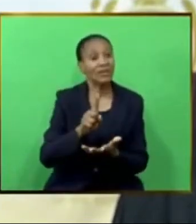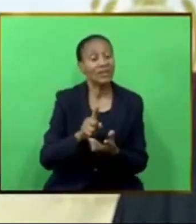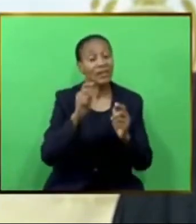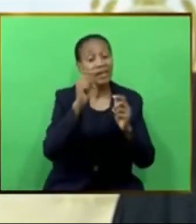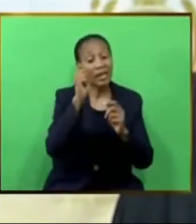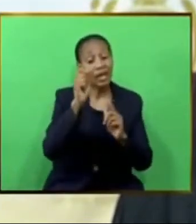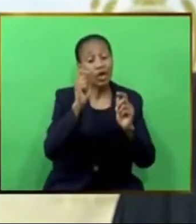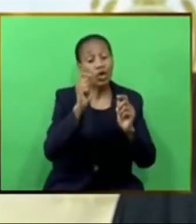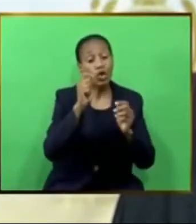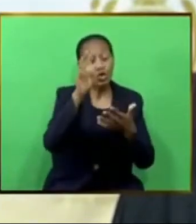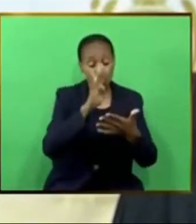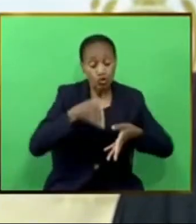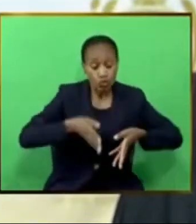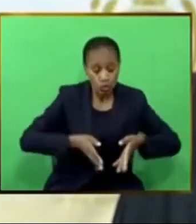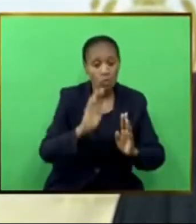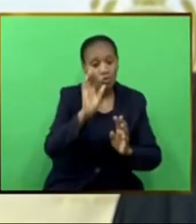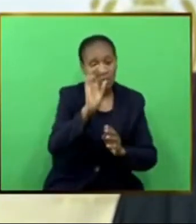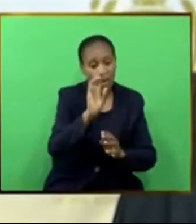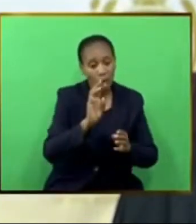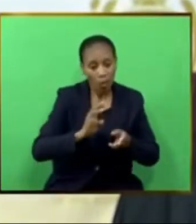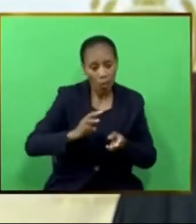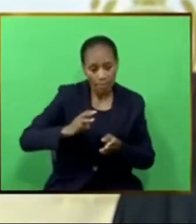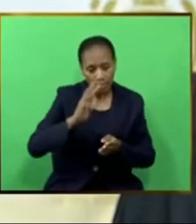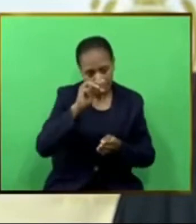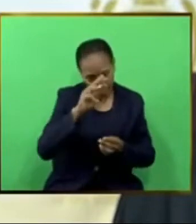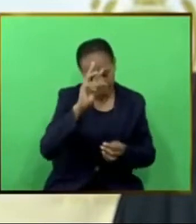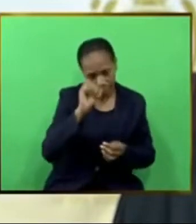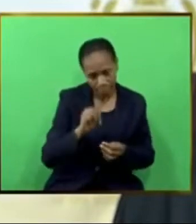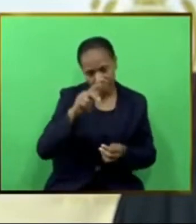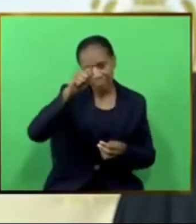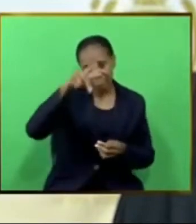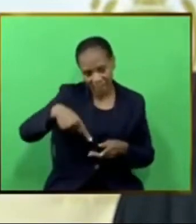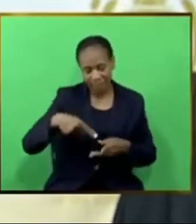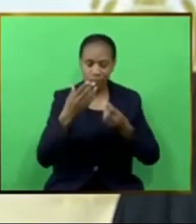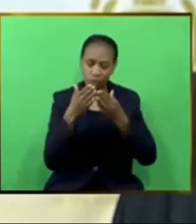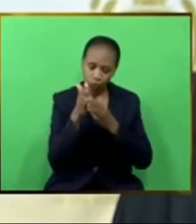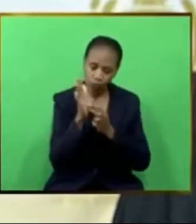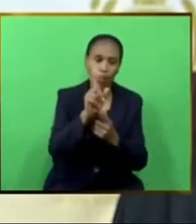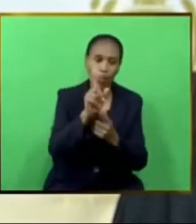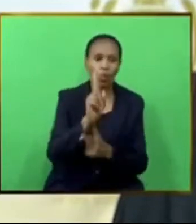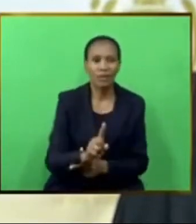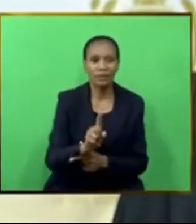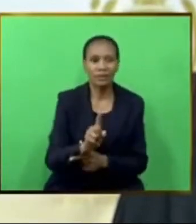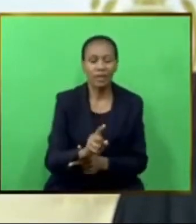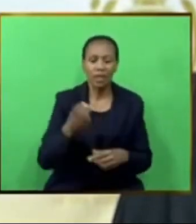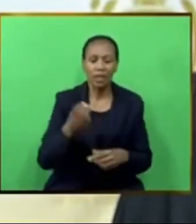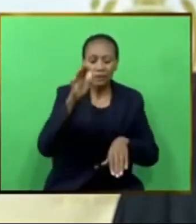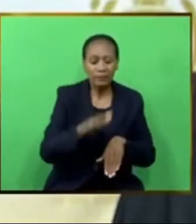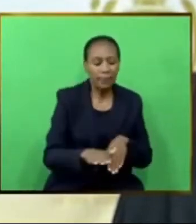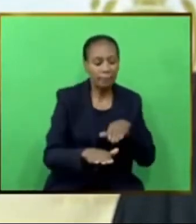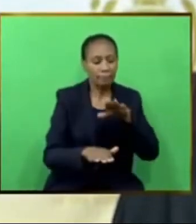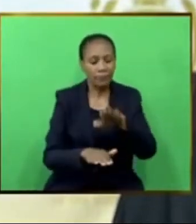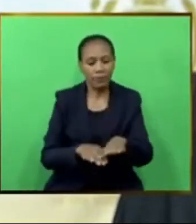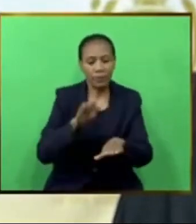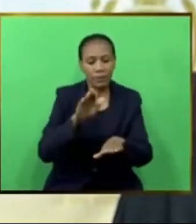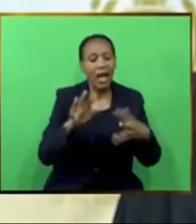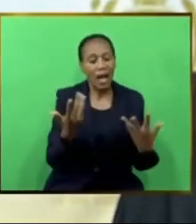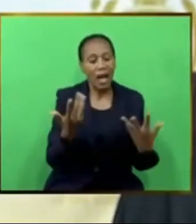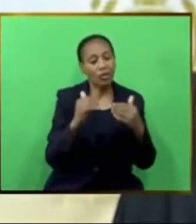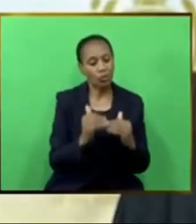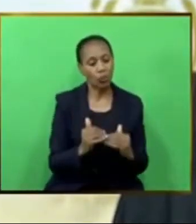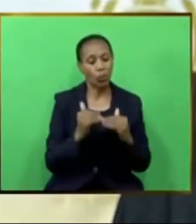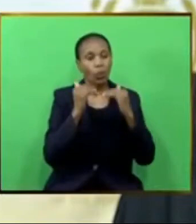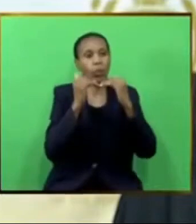Roadmap in December 2023. The roadmap outlines immediate steps needed to improve port